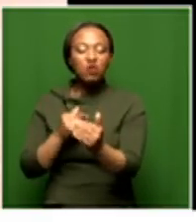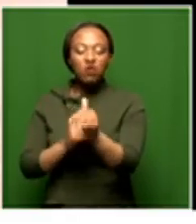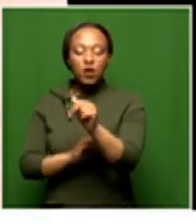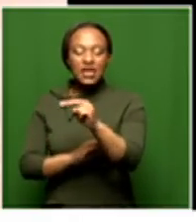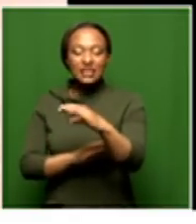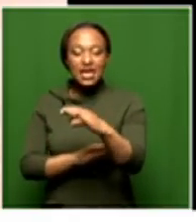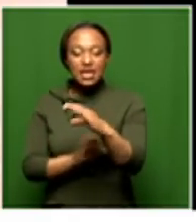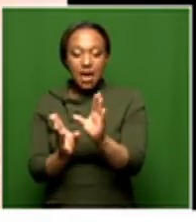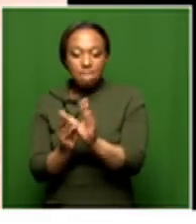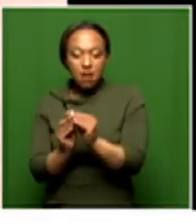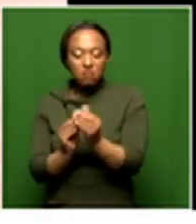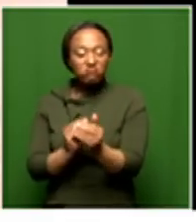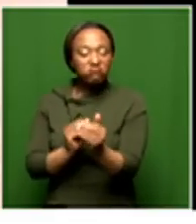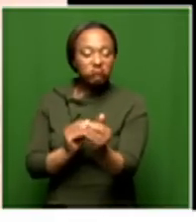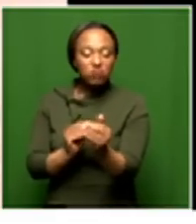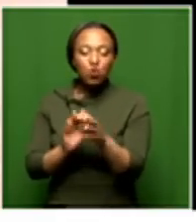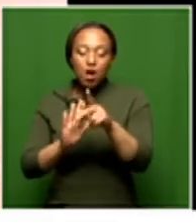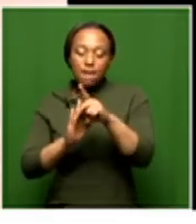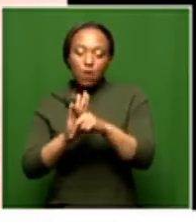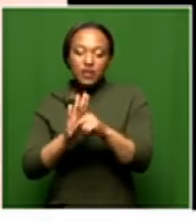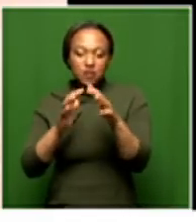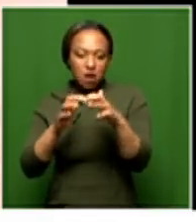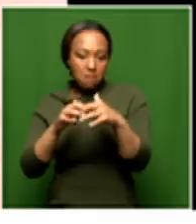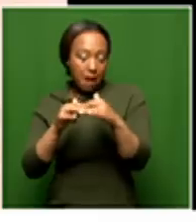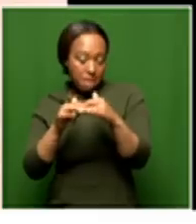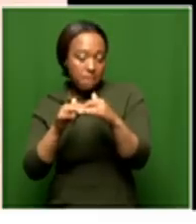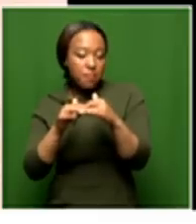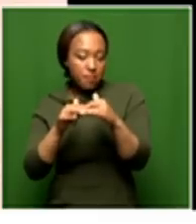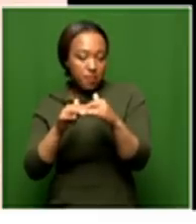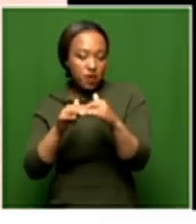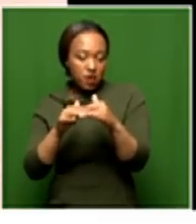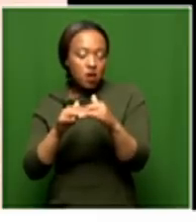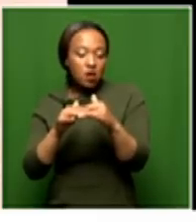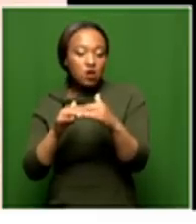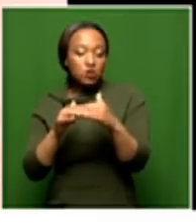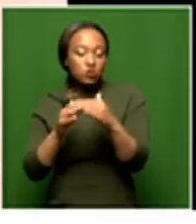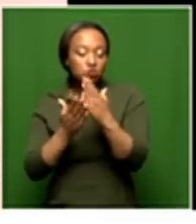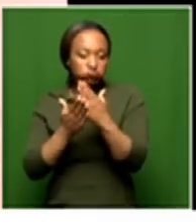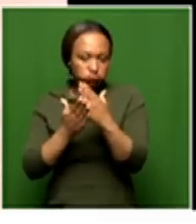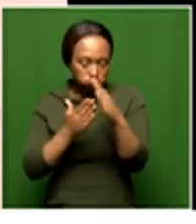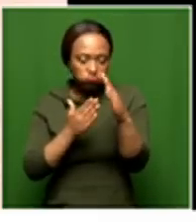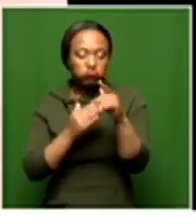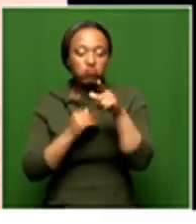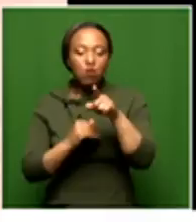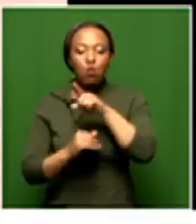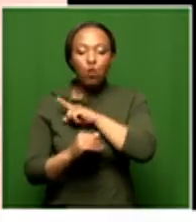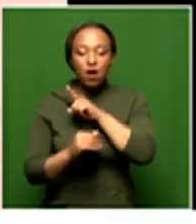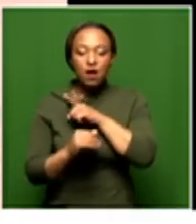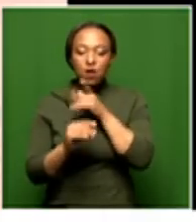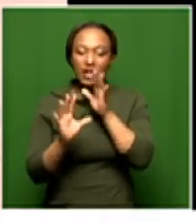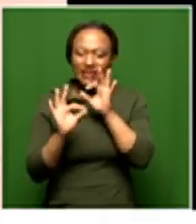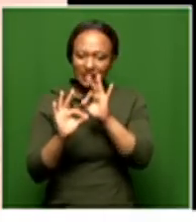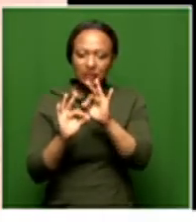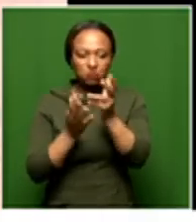ANC, perhaps a policy position can be taken to do away with provinces, so that there can be a